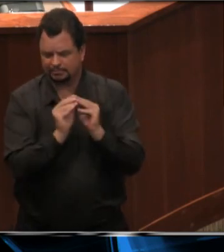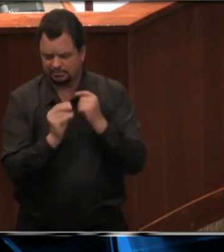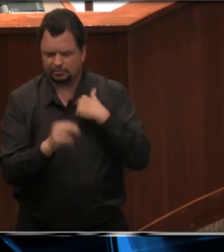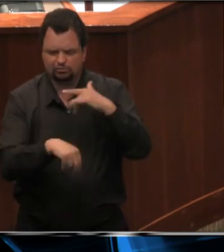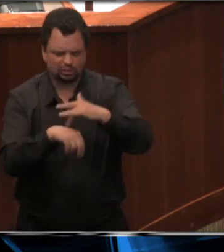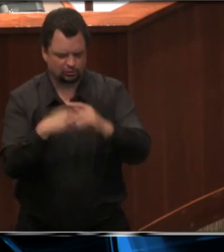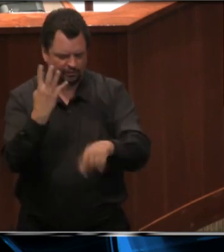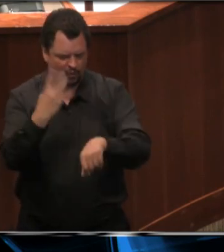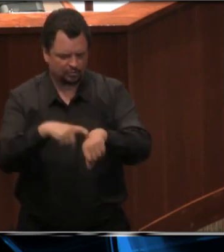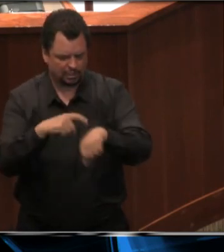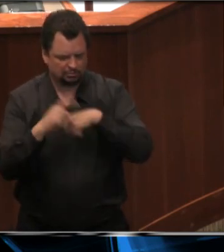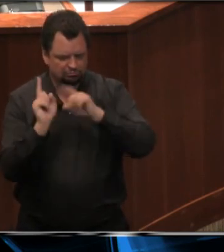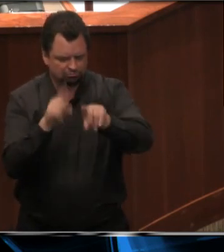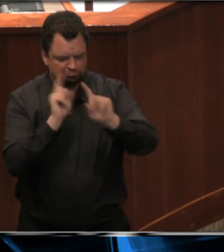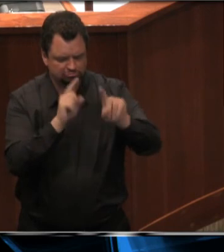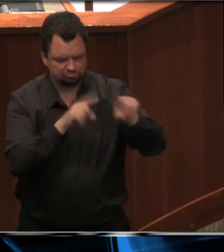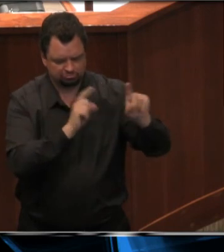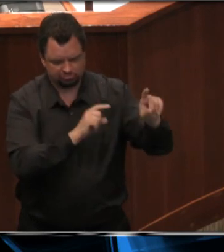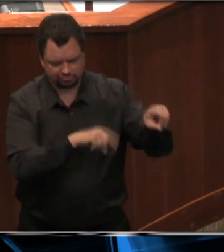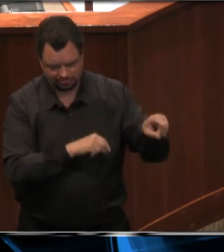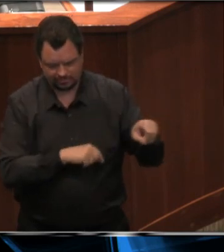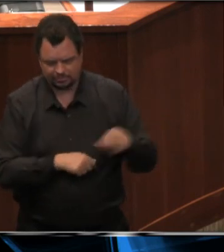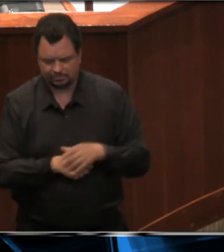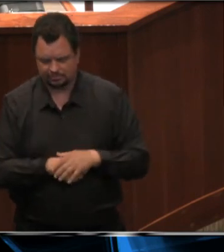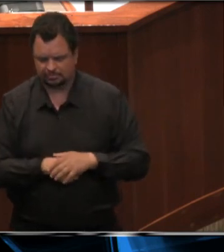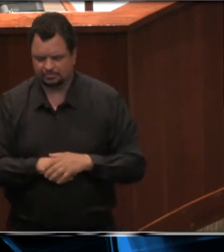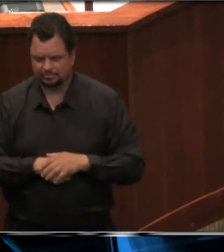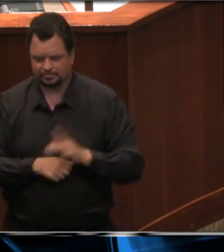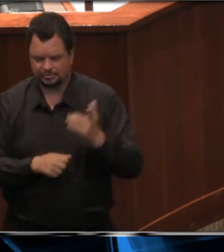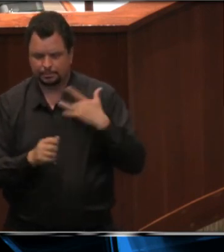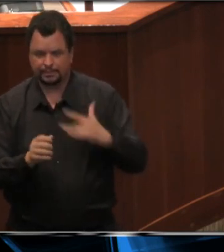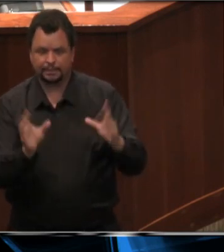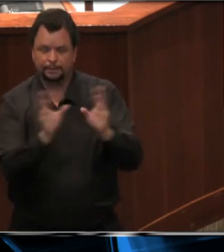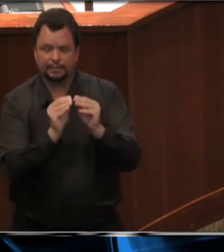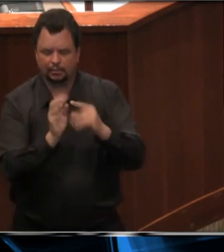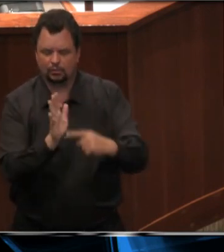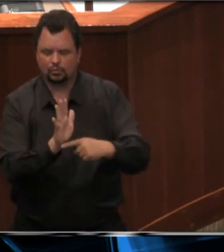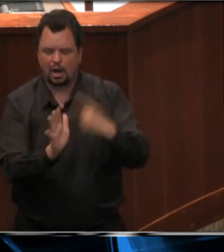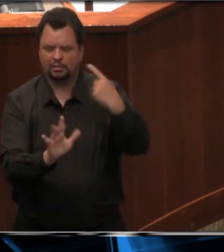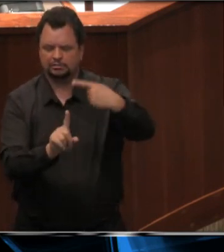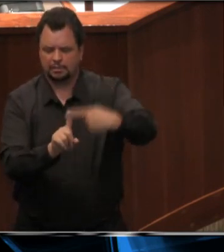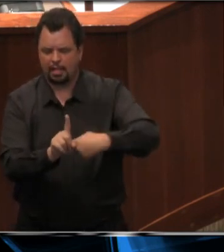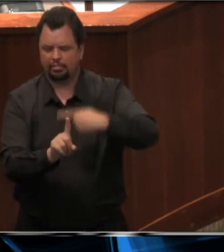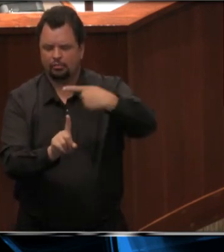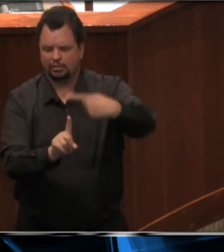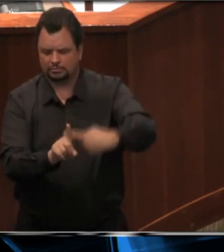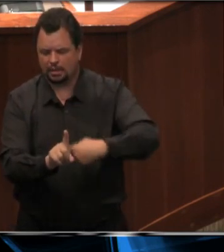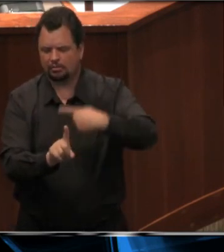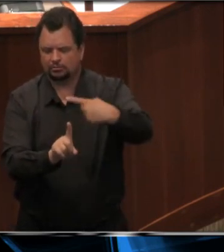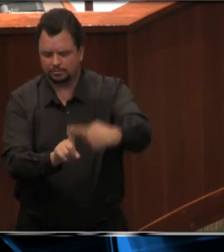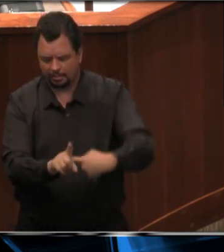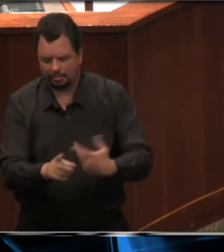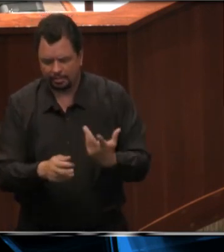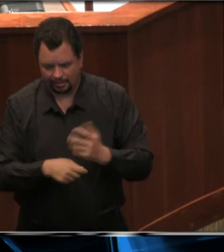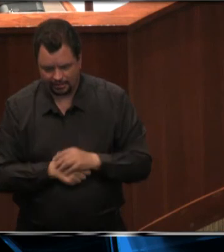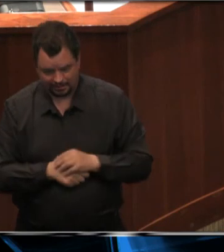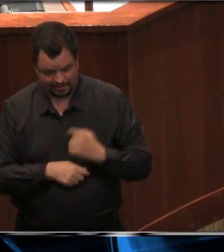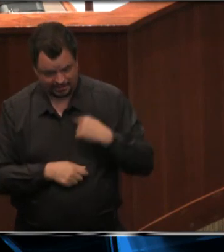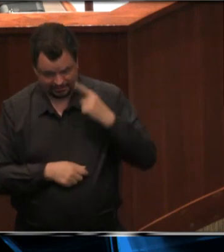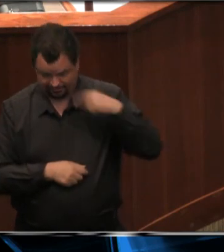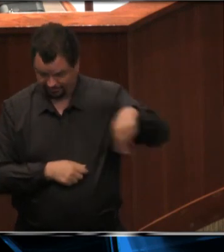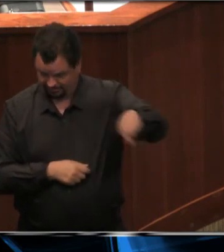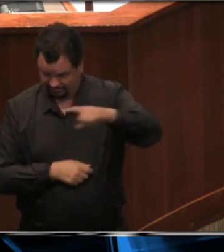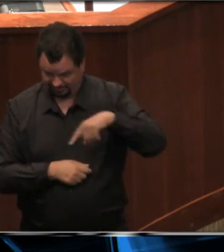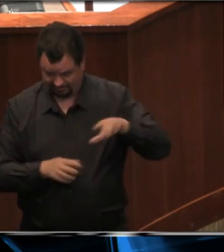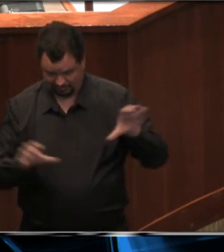the health department meet? Once a month. Once a month. So I thought that you guys just did whatever the county commissioners